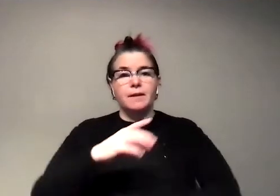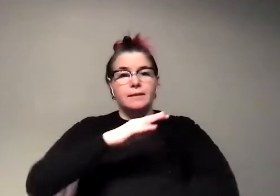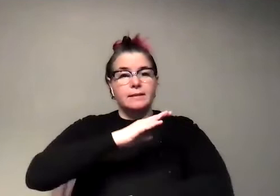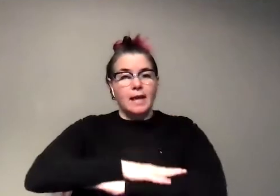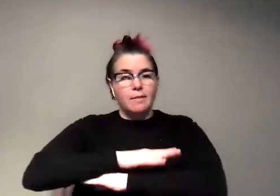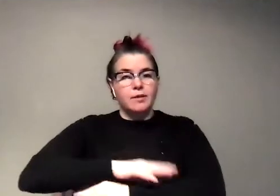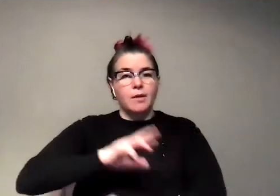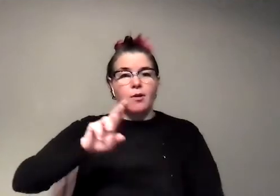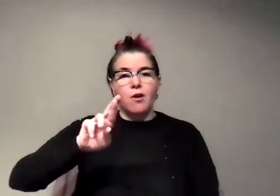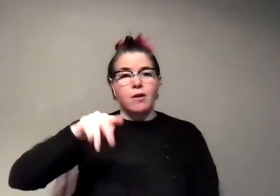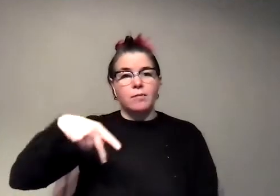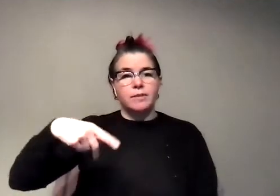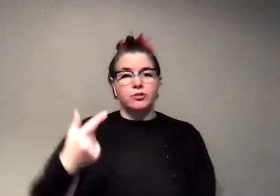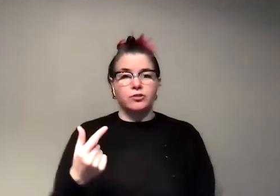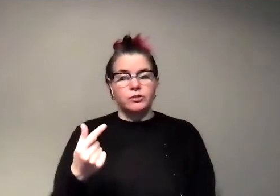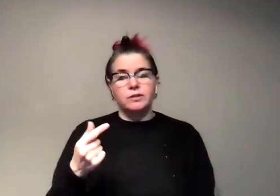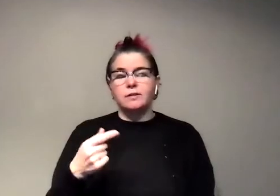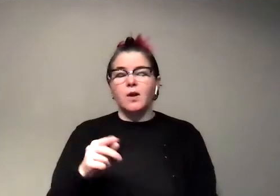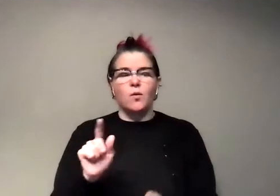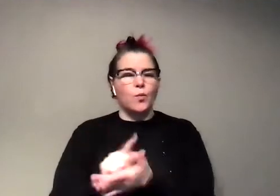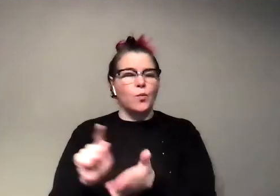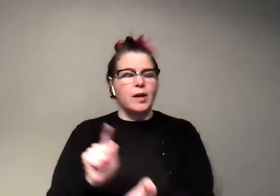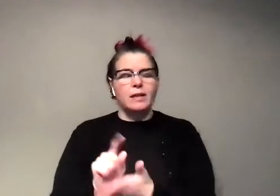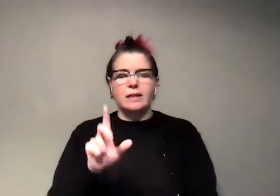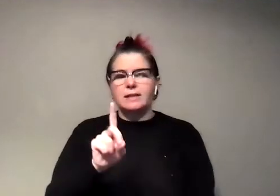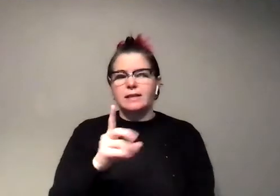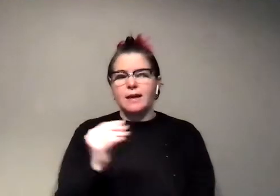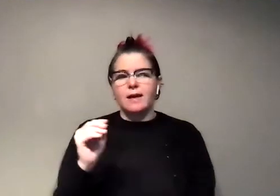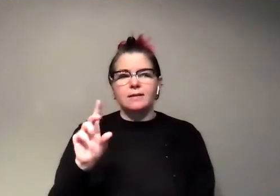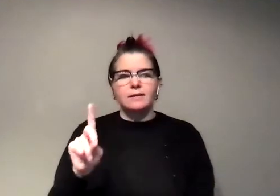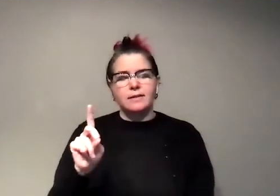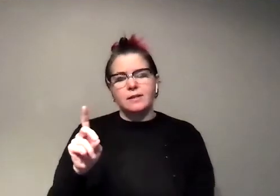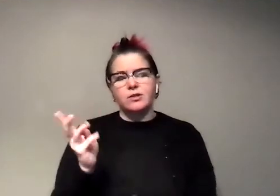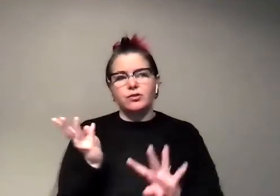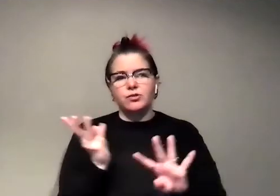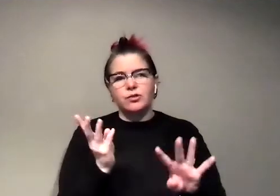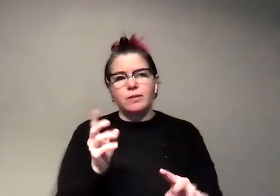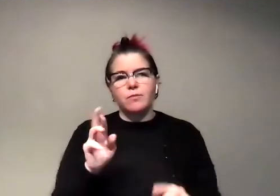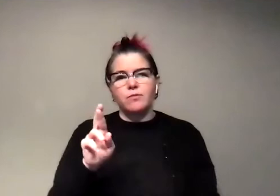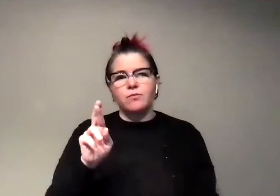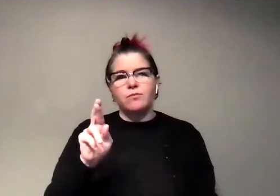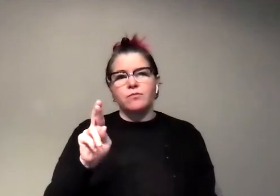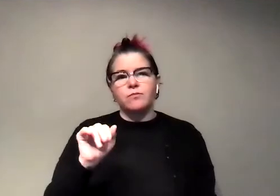do a weekly Dungeons and Dragons stream called The Rivals of Waterdeep at